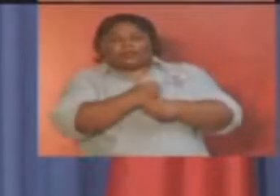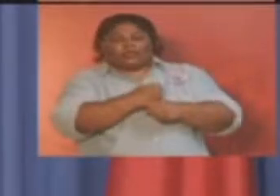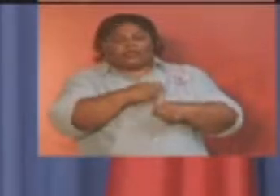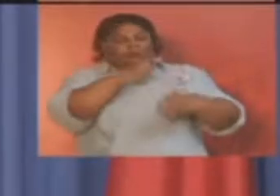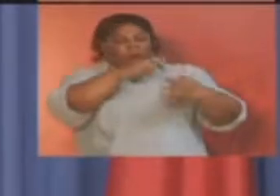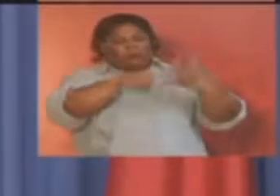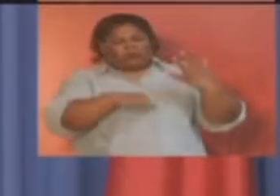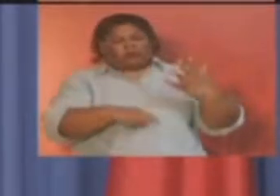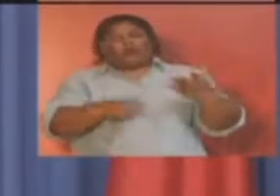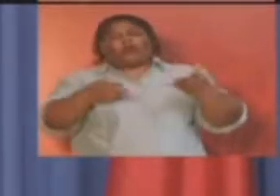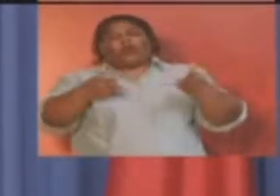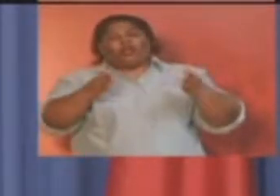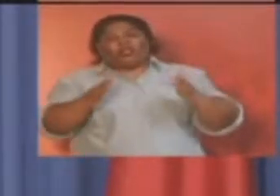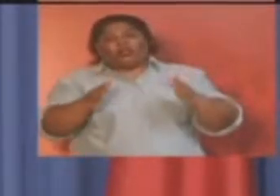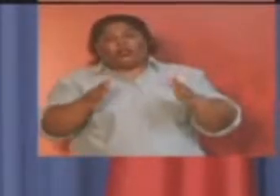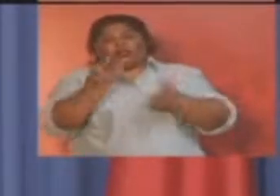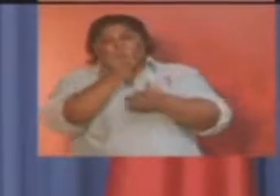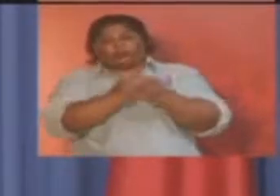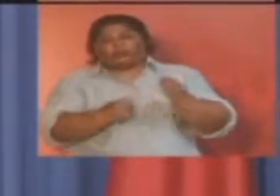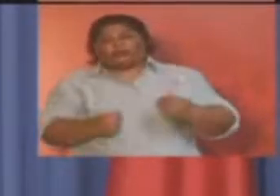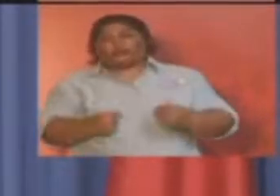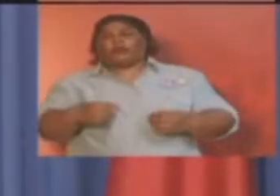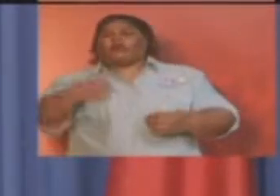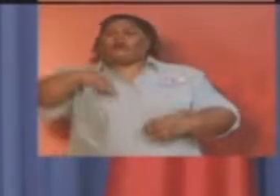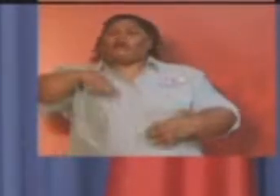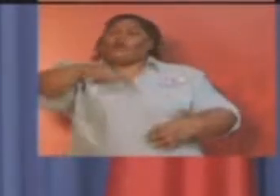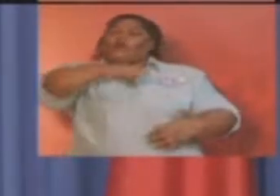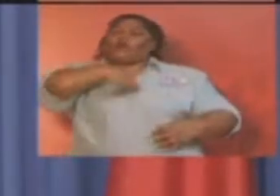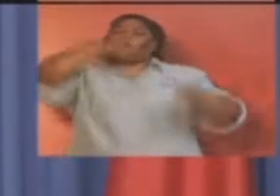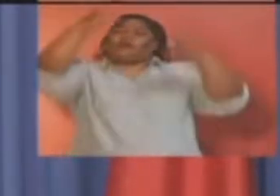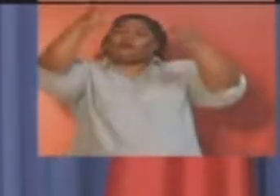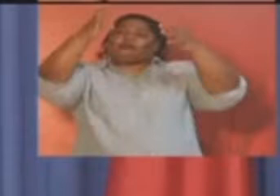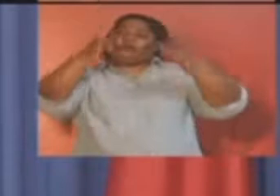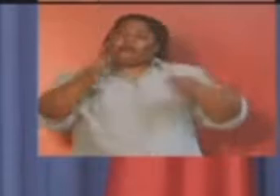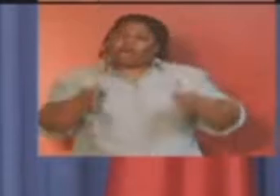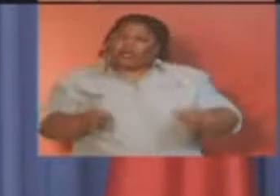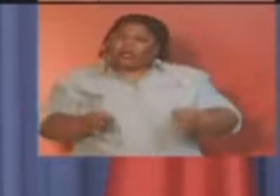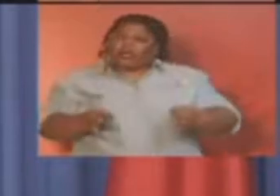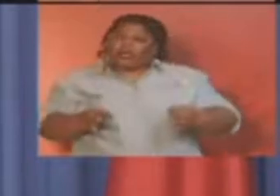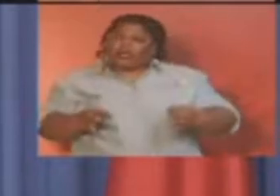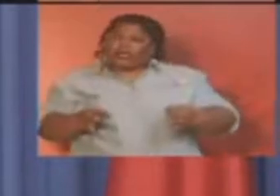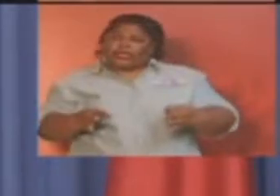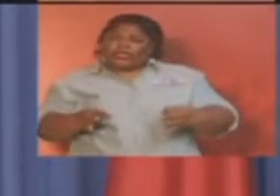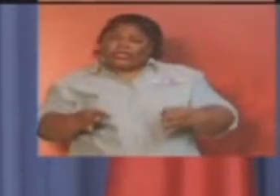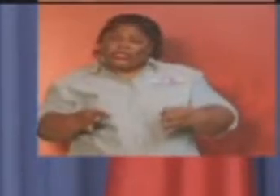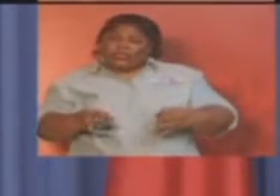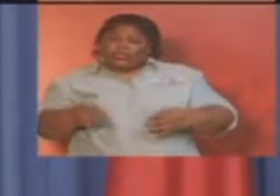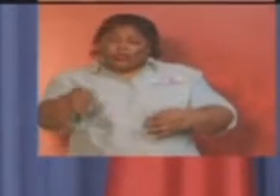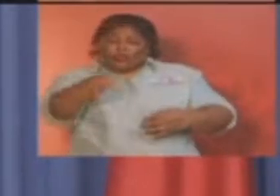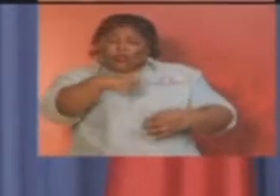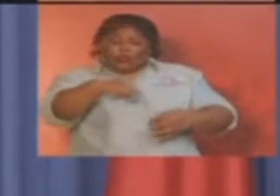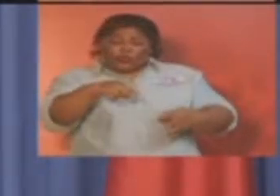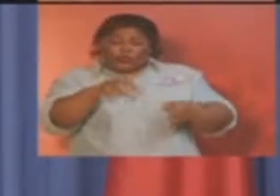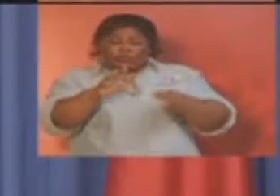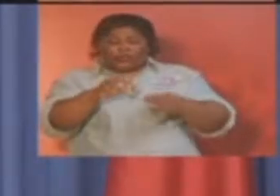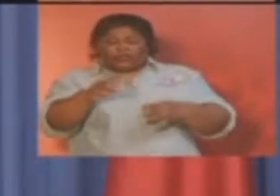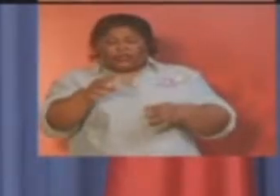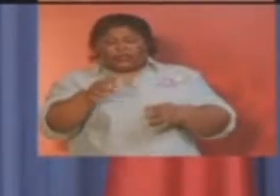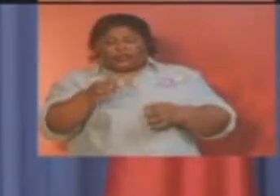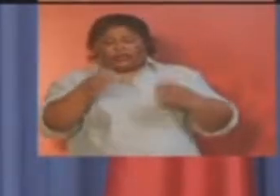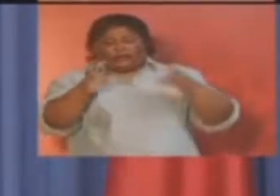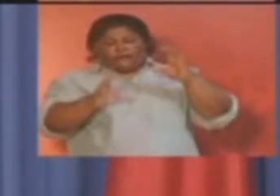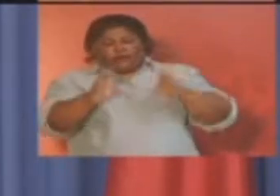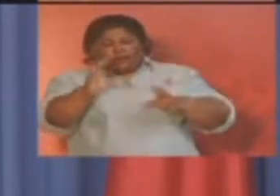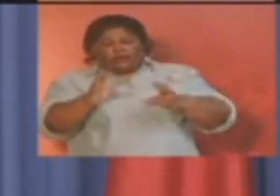areas. We are taking a decision to only allow for emergency automotive repair and